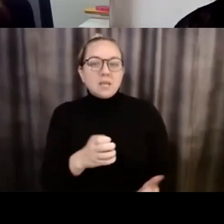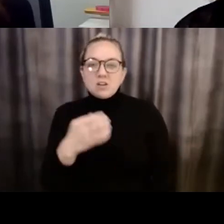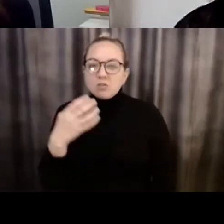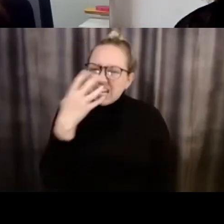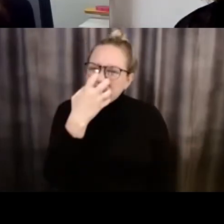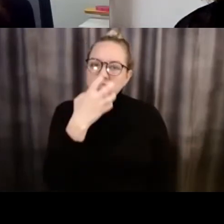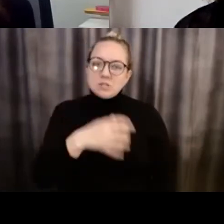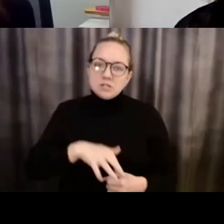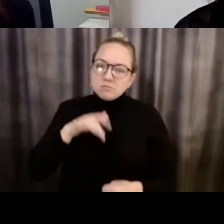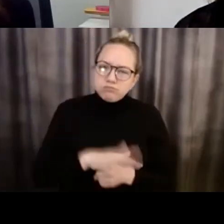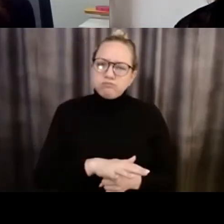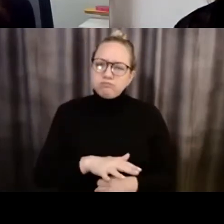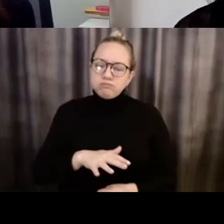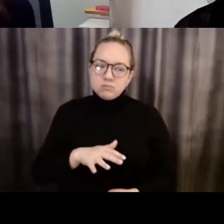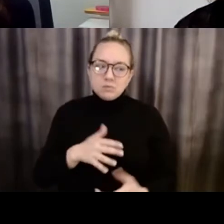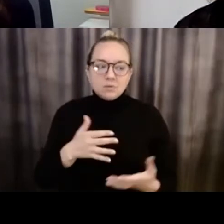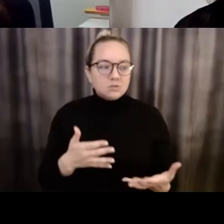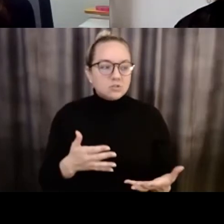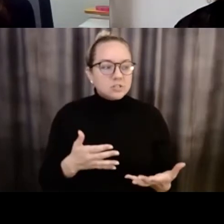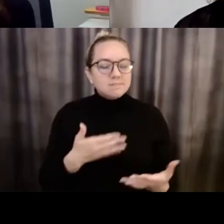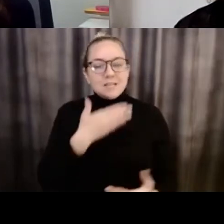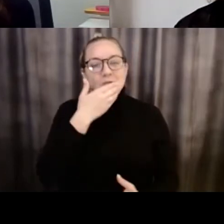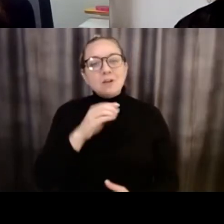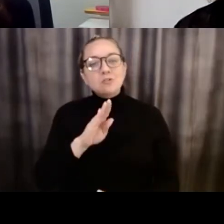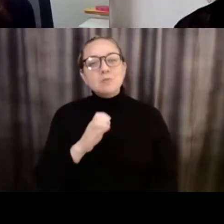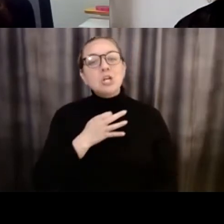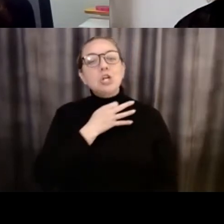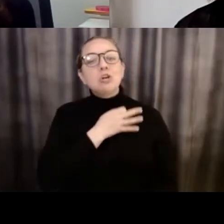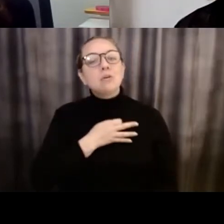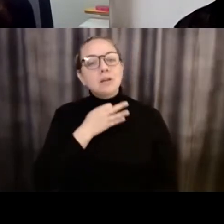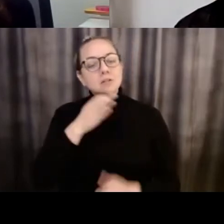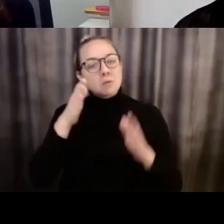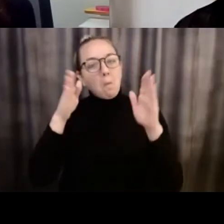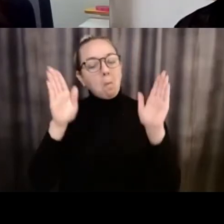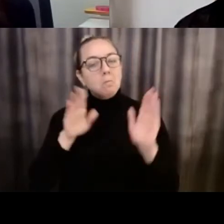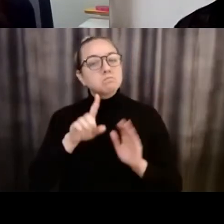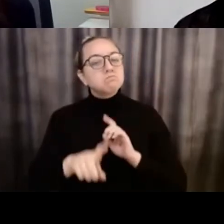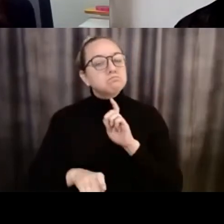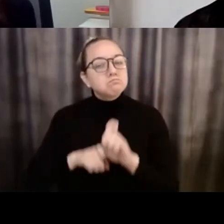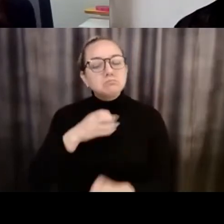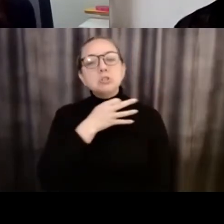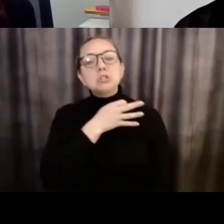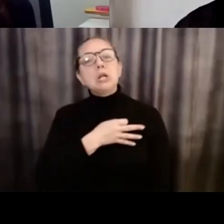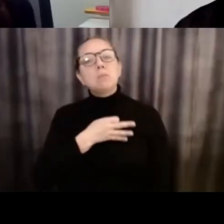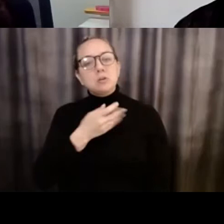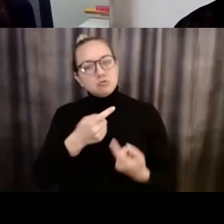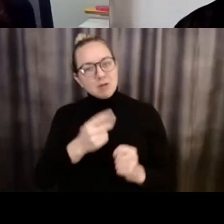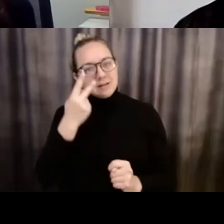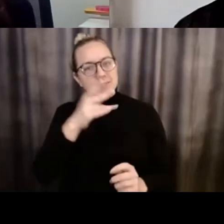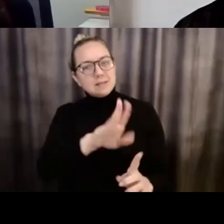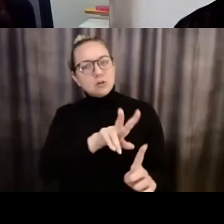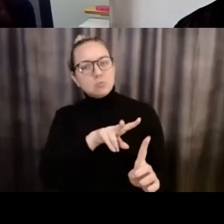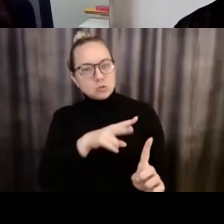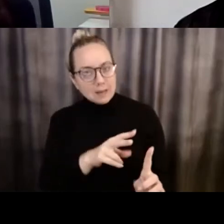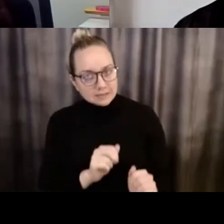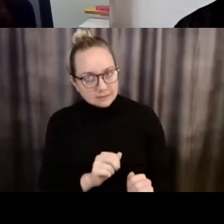confusion, maybe be curious and be open-minded and kind of wonder, put ourselves in their shoes, use